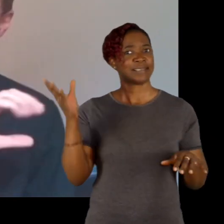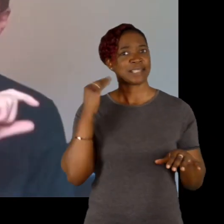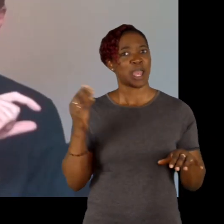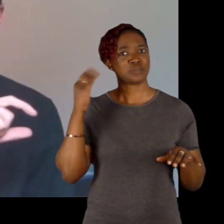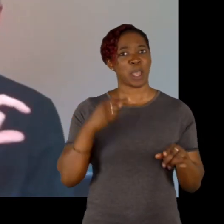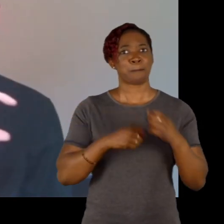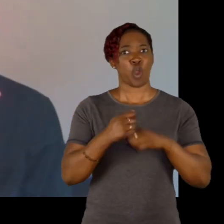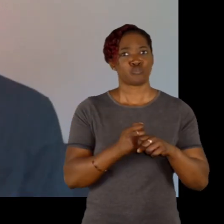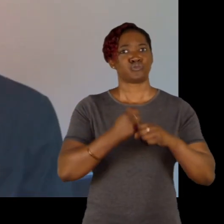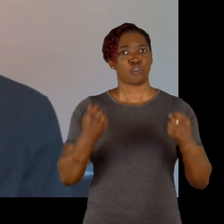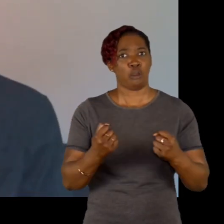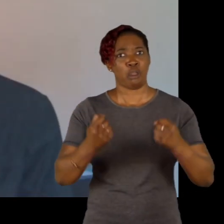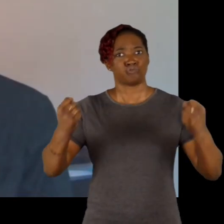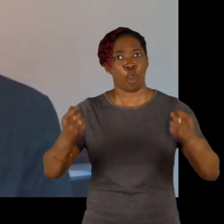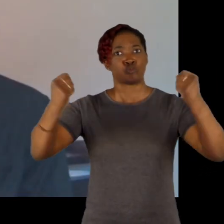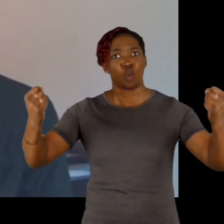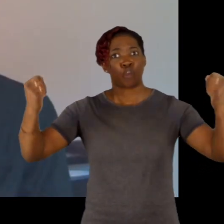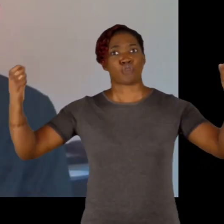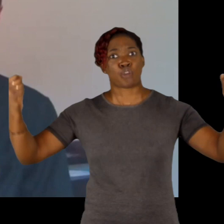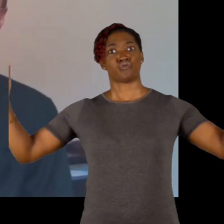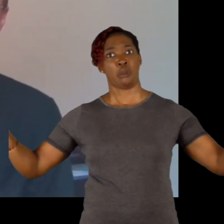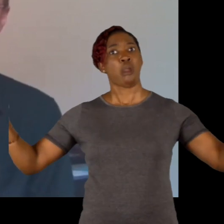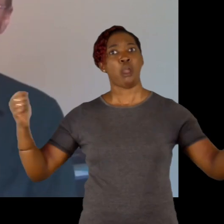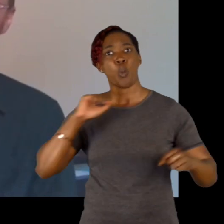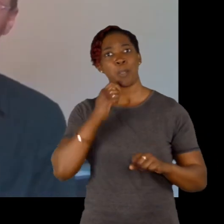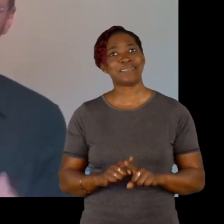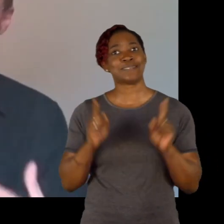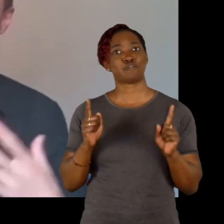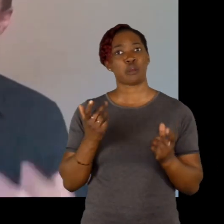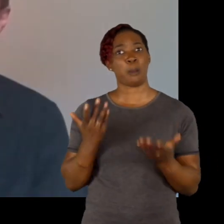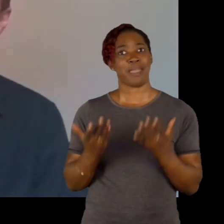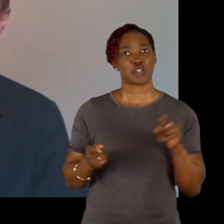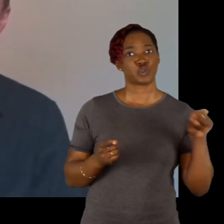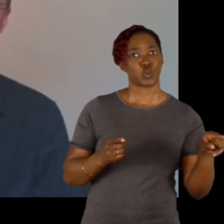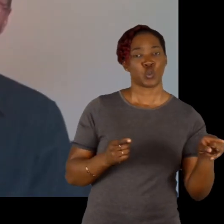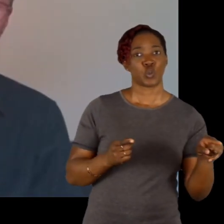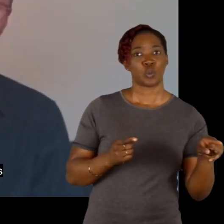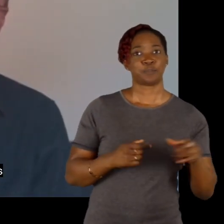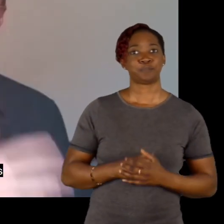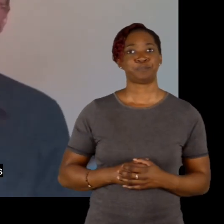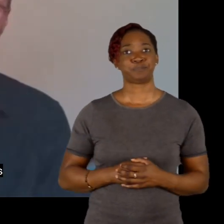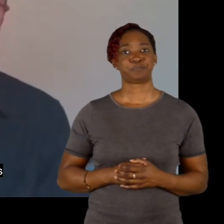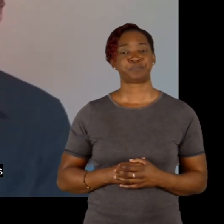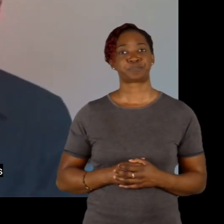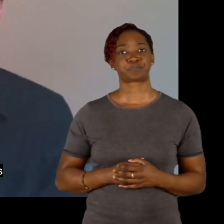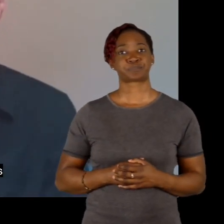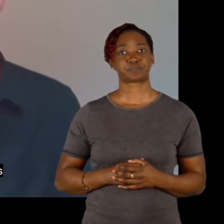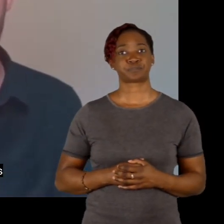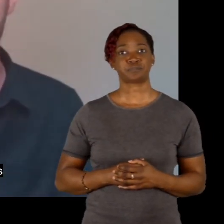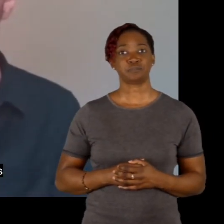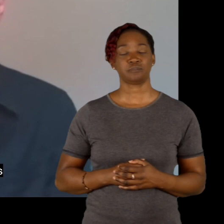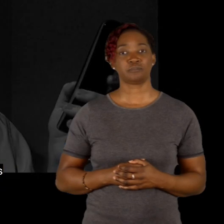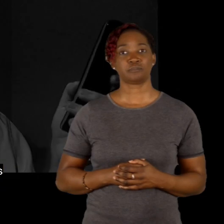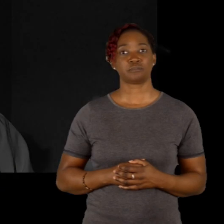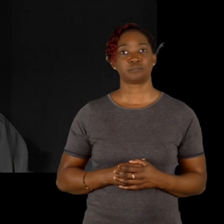of one steady thing which gets more and more intense as it goes on, and it's really going to be a very different tone to the previous one. But let's have a